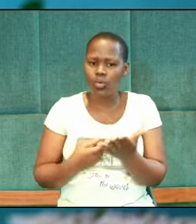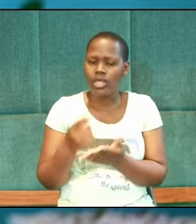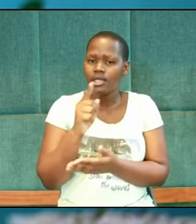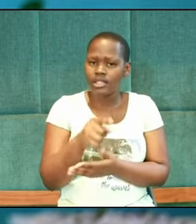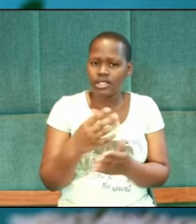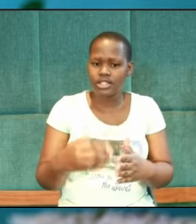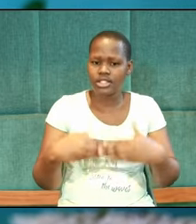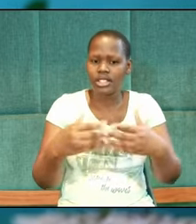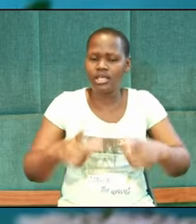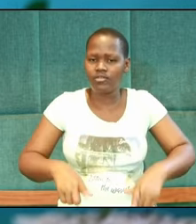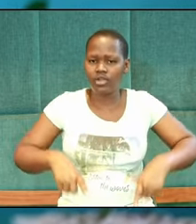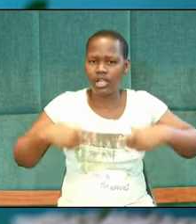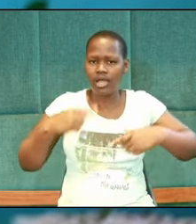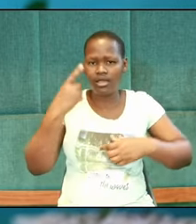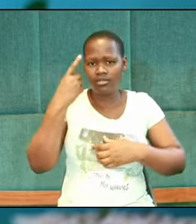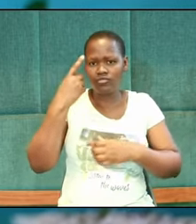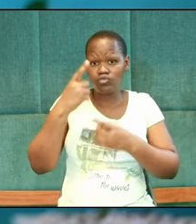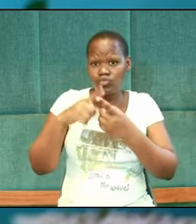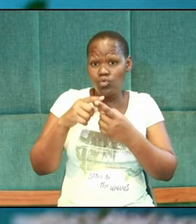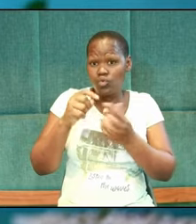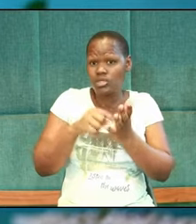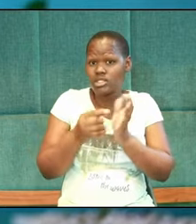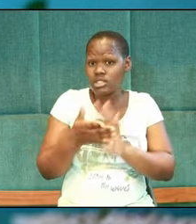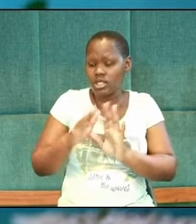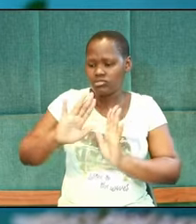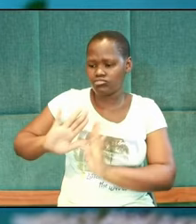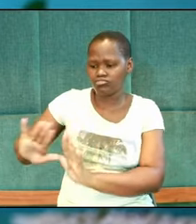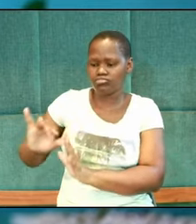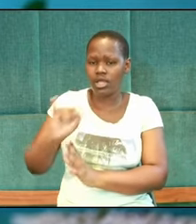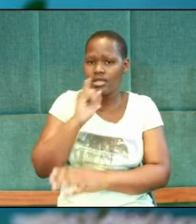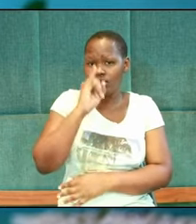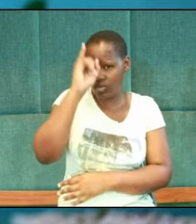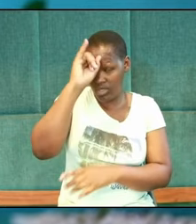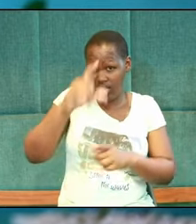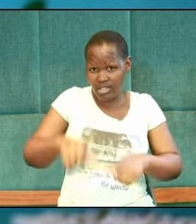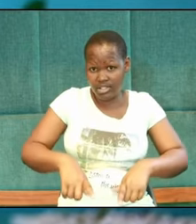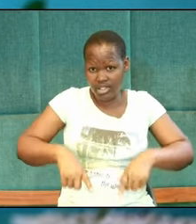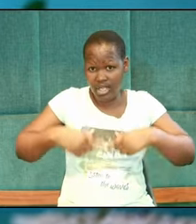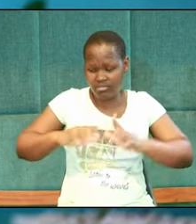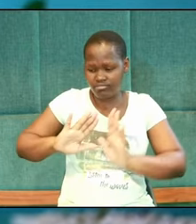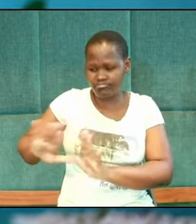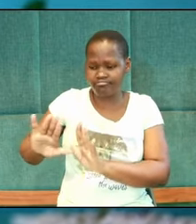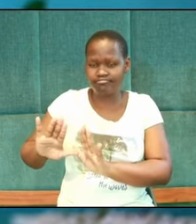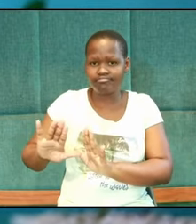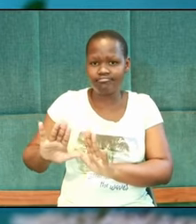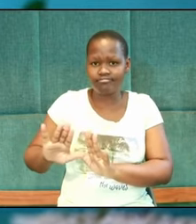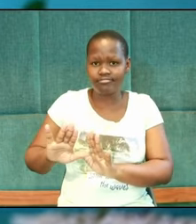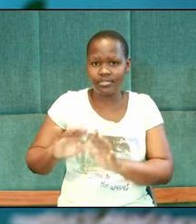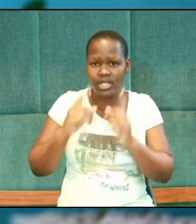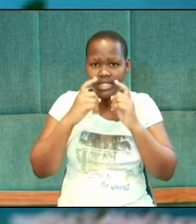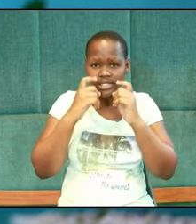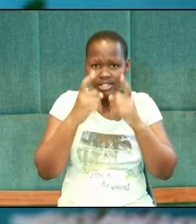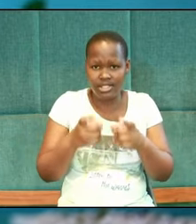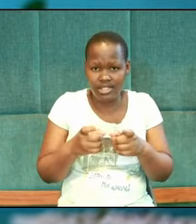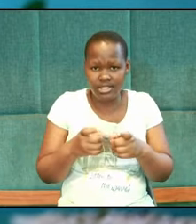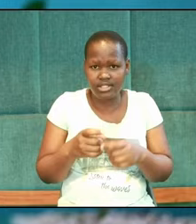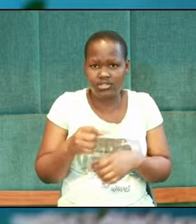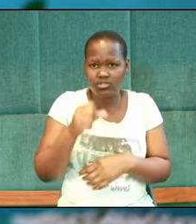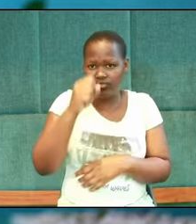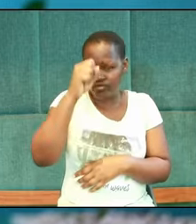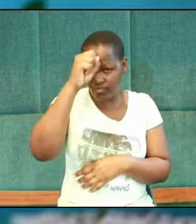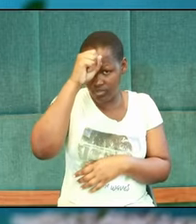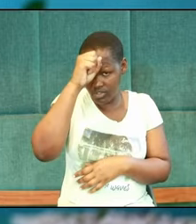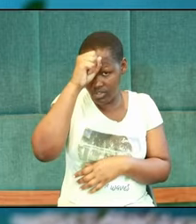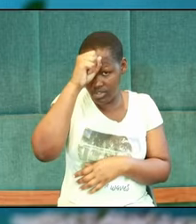and you need to stop the life of ignorant living. Living around the ashes of sin, living around the ashes of foolishness,